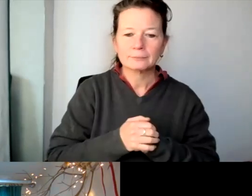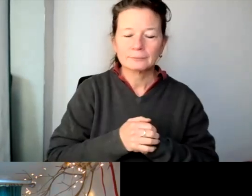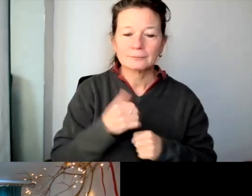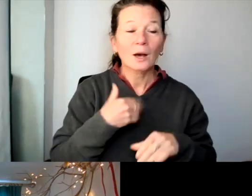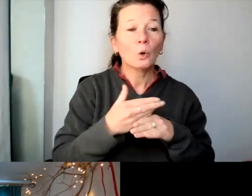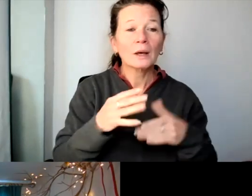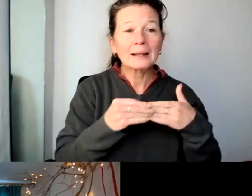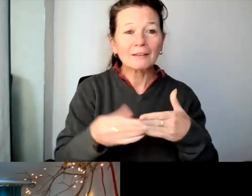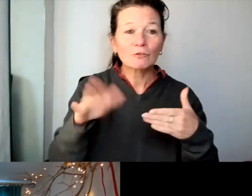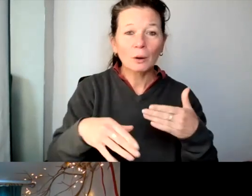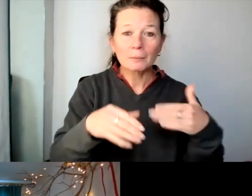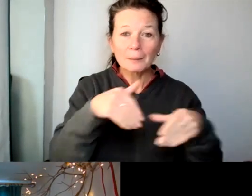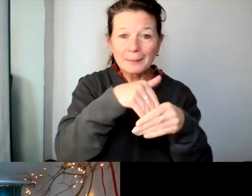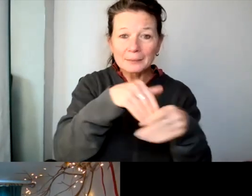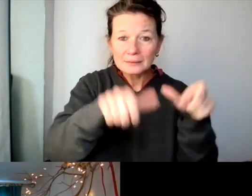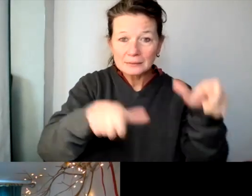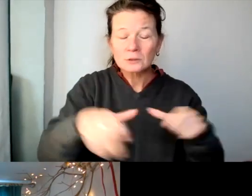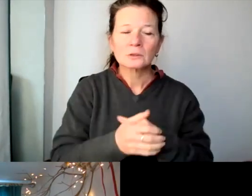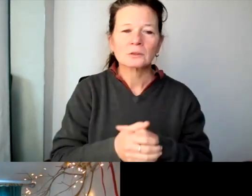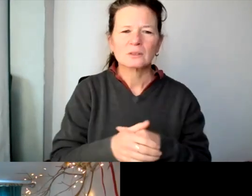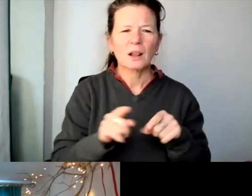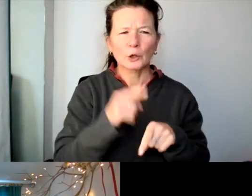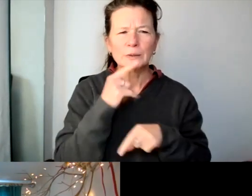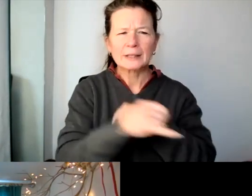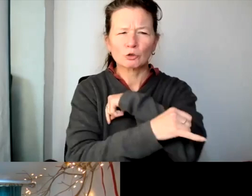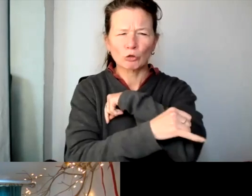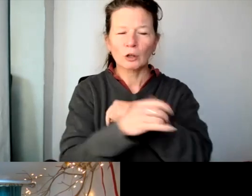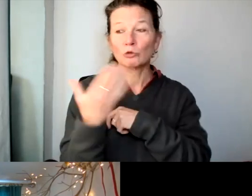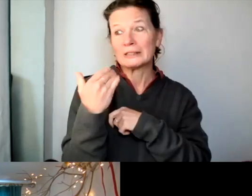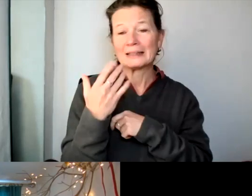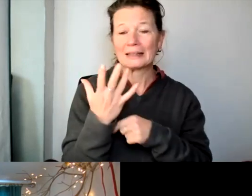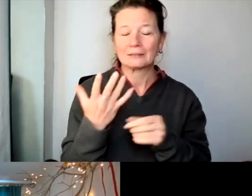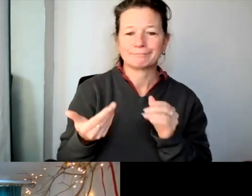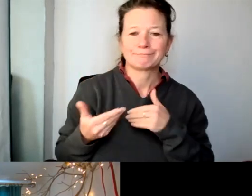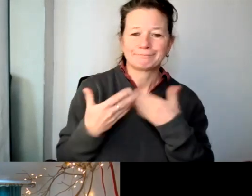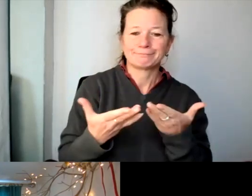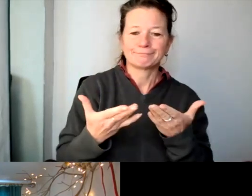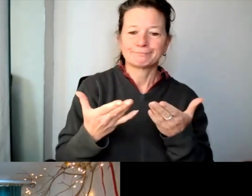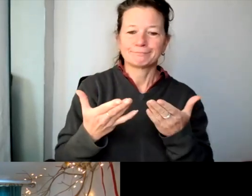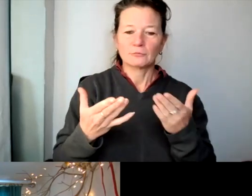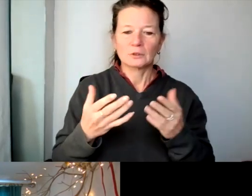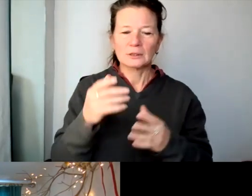members. So as you said, John, we've recently introduced a disabled musicians concession rate.